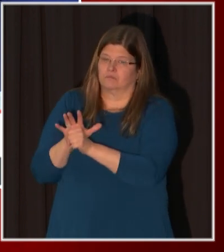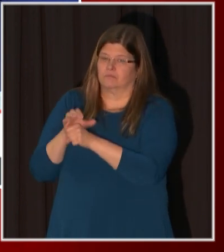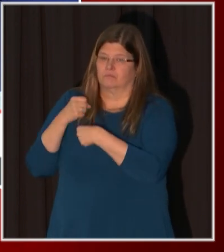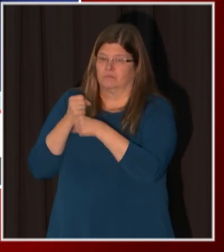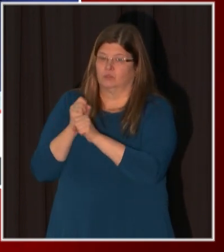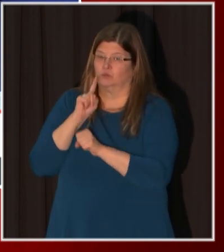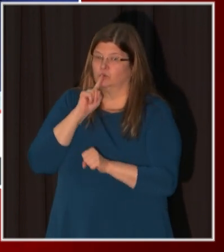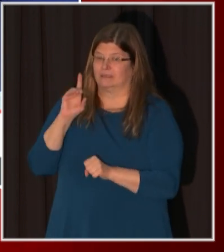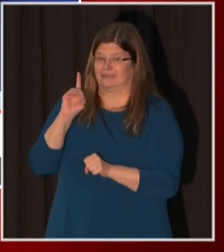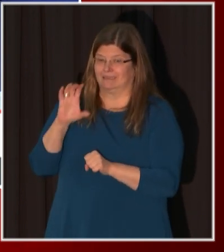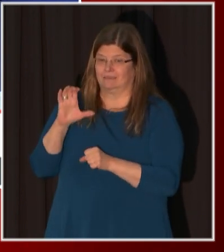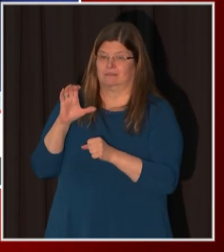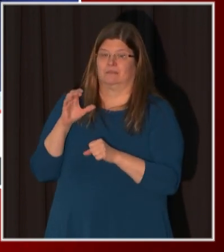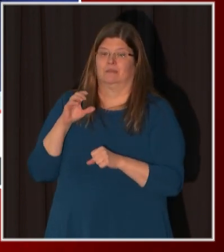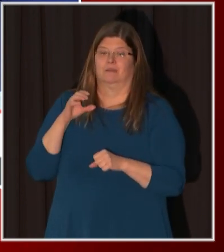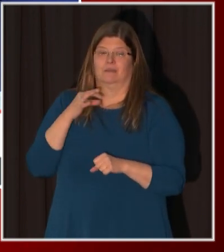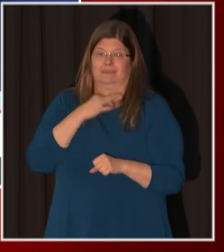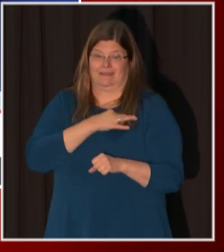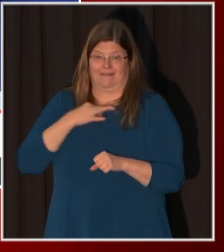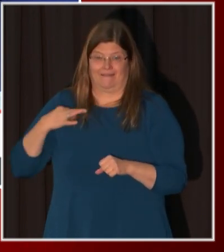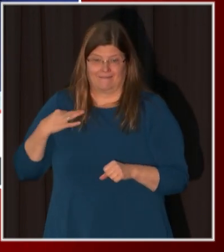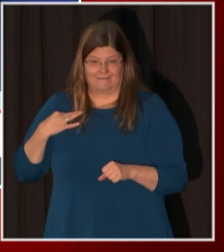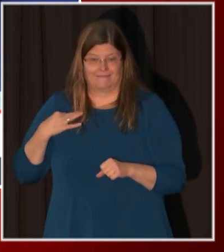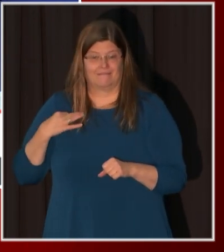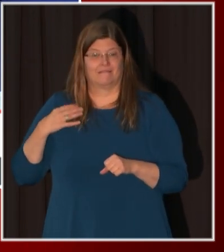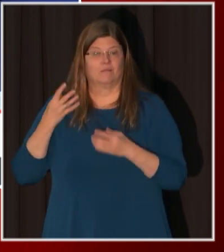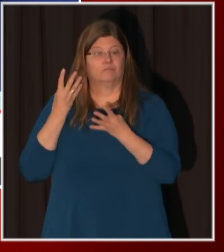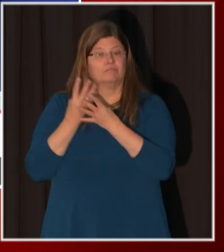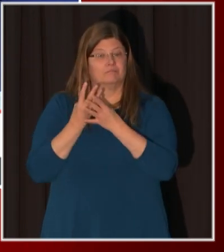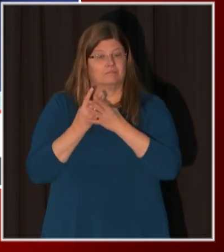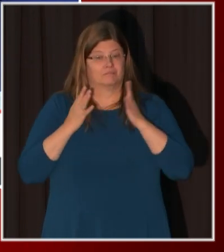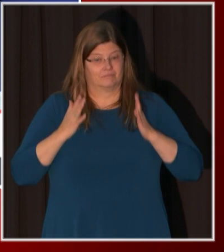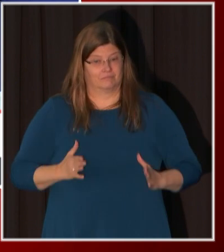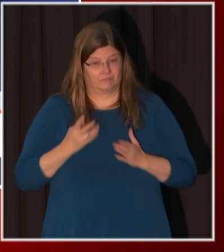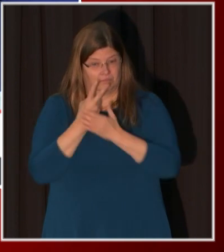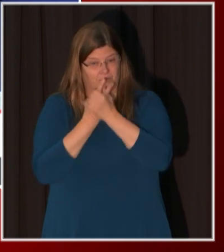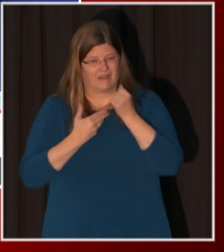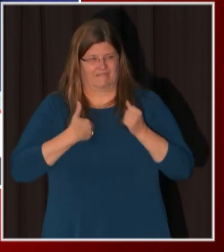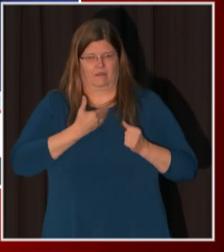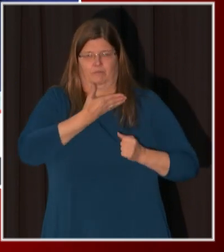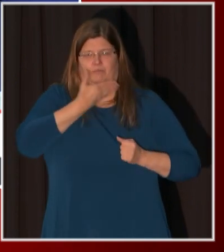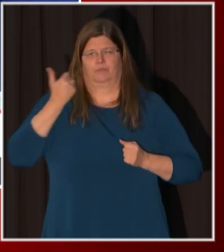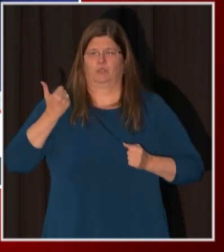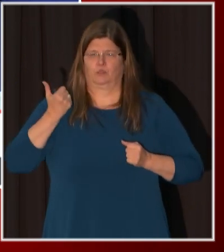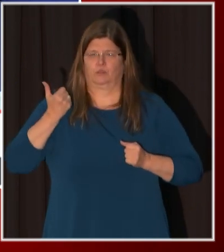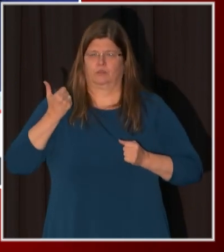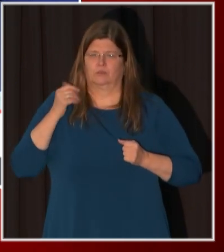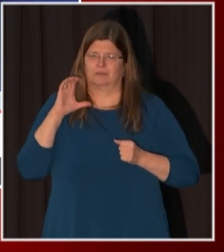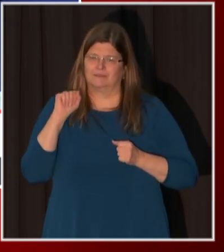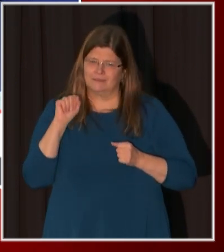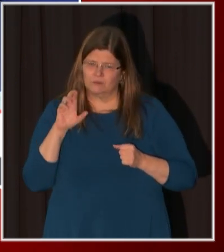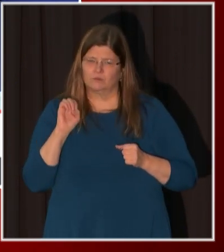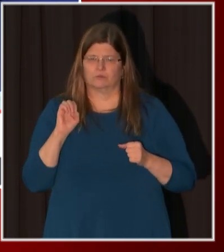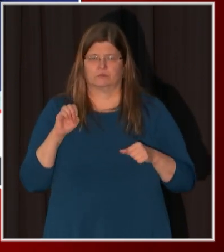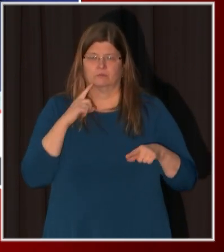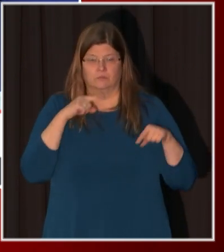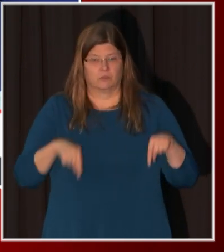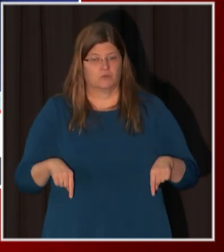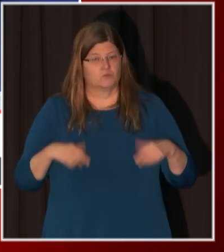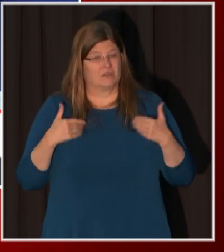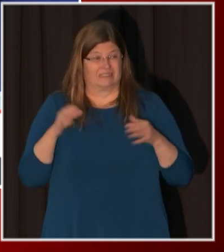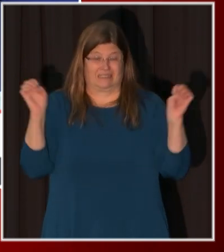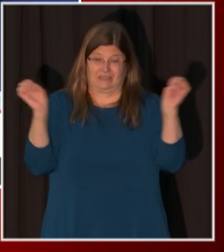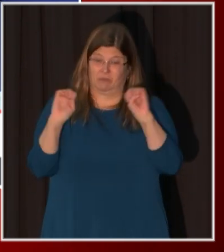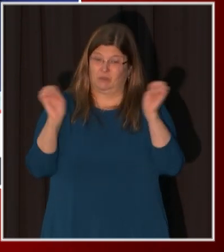and the inmates at DC Jail are getting the very best in care given the unprecedented circumstances that we're all living